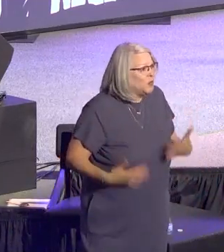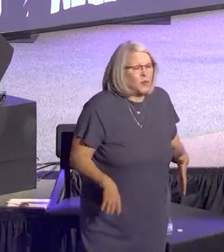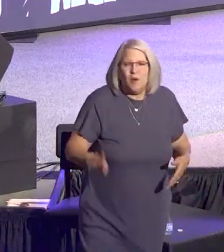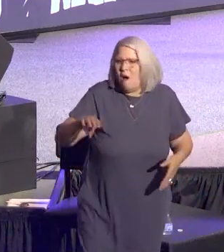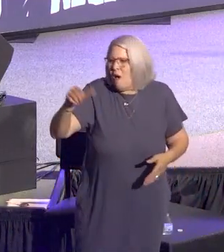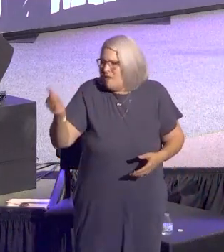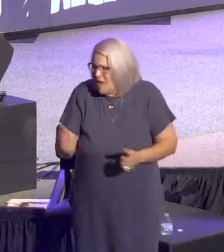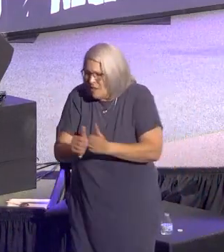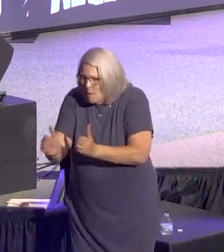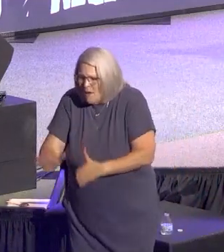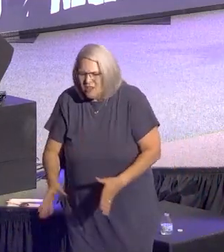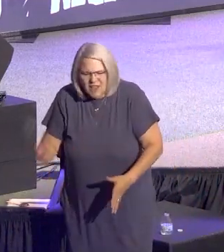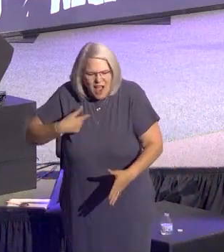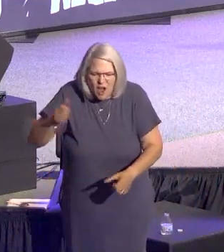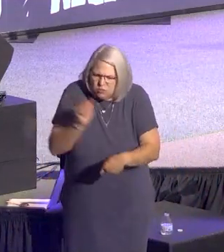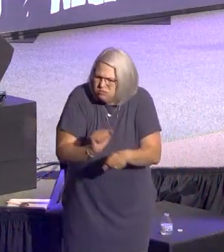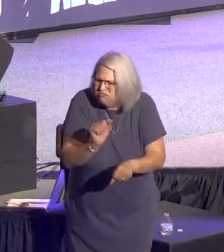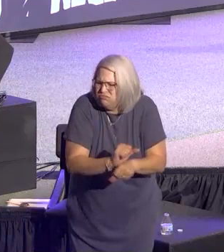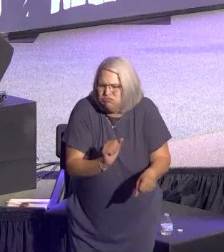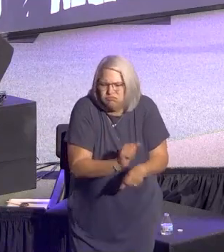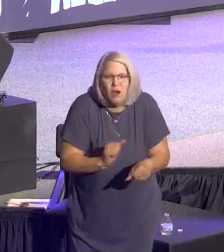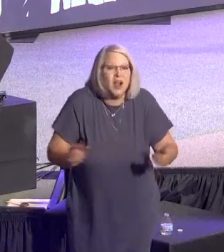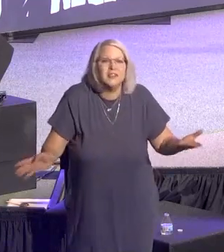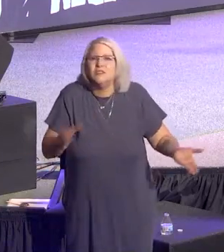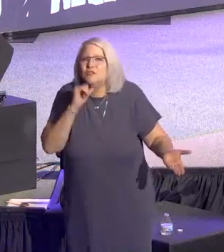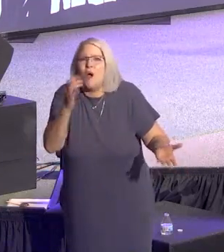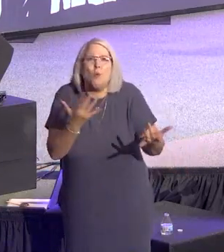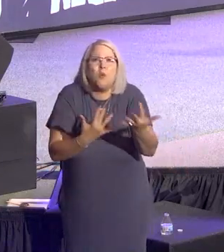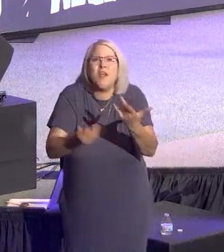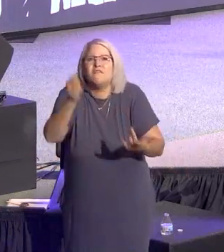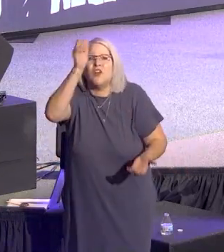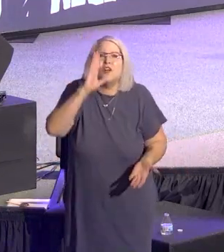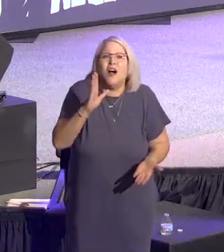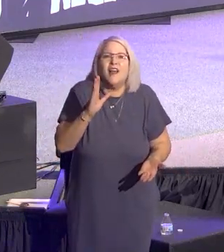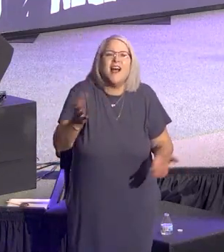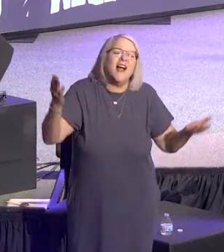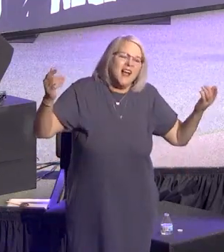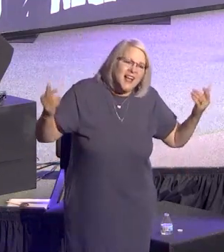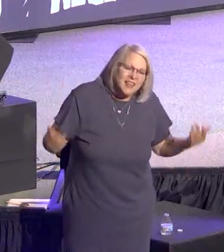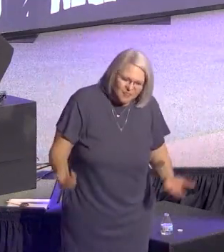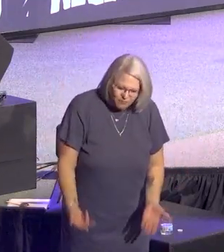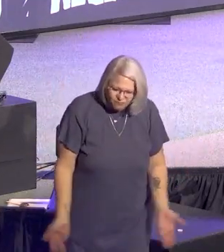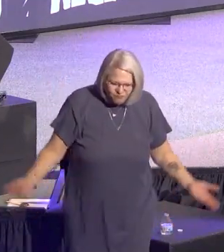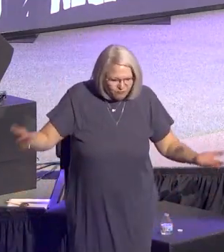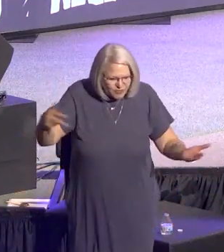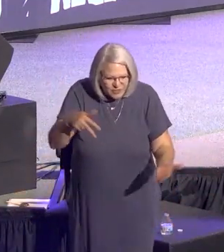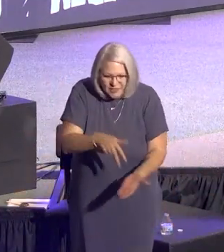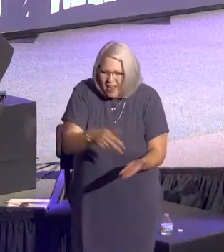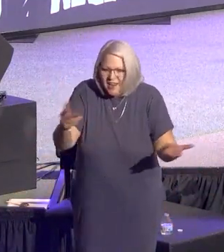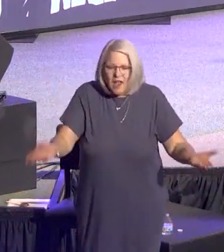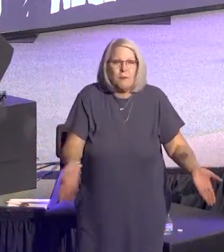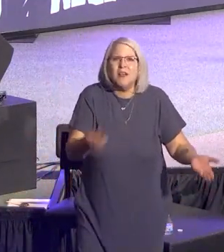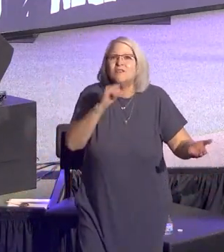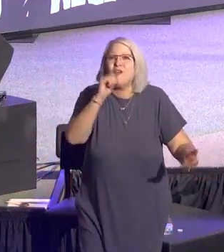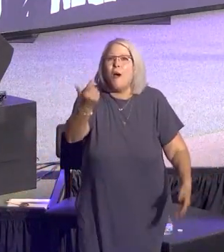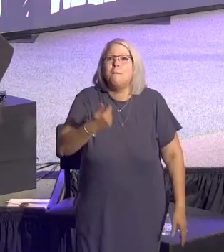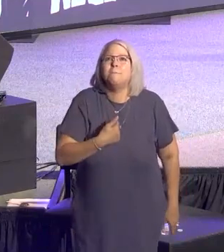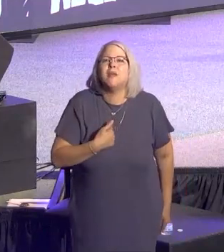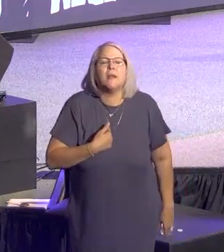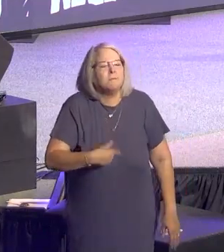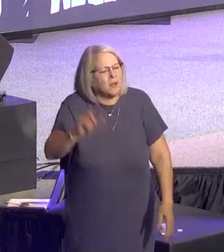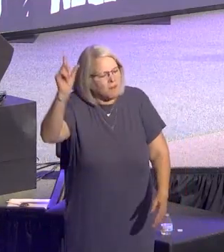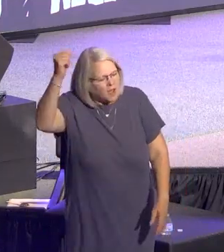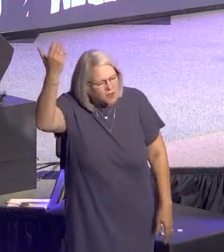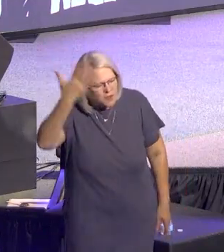other apostles. He didn't just sit around and wait for God to do something. He actually got out. Yes, not I, but what? But